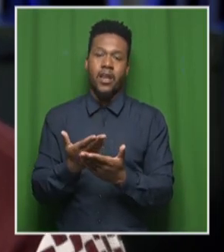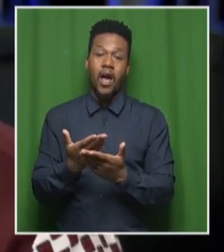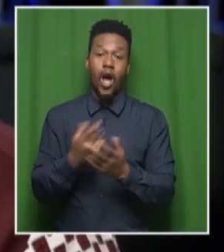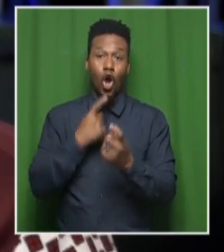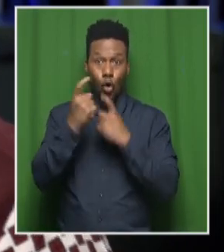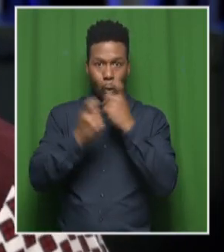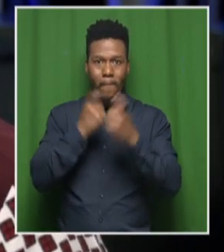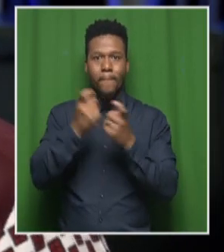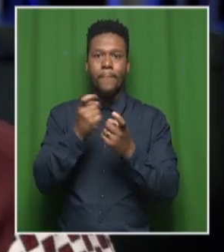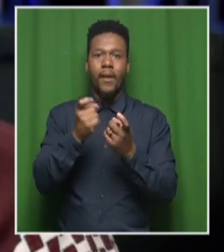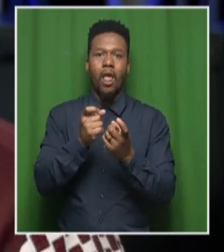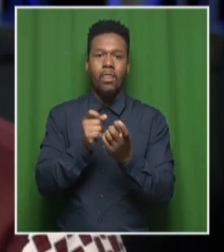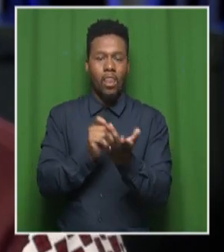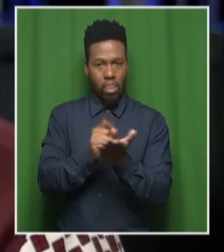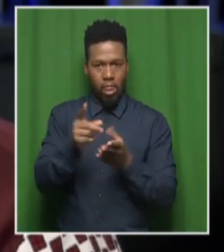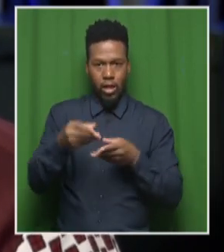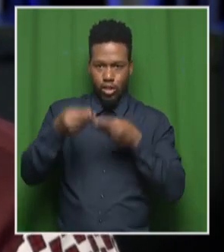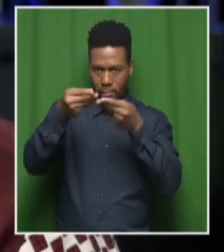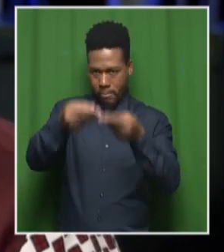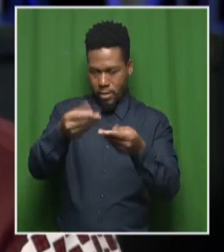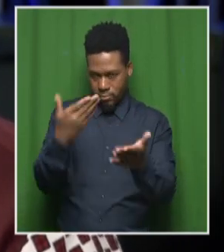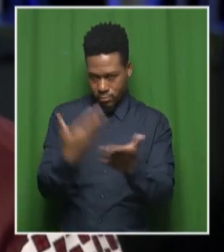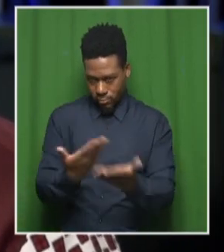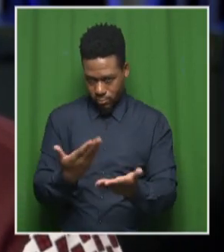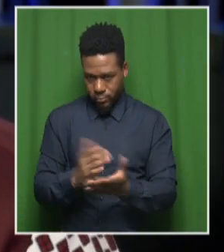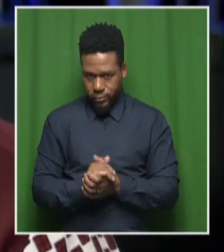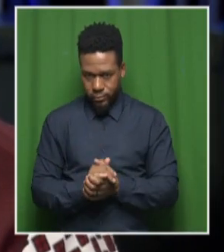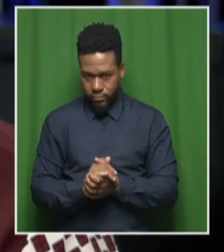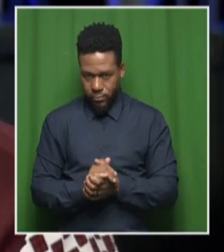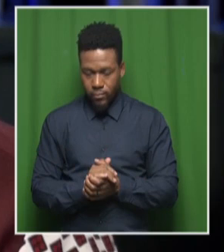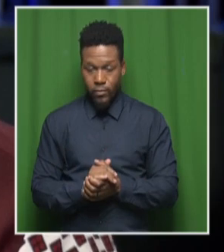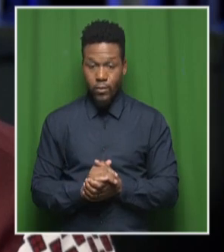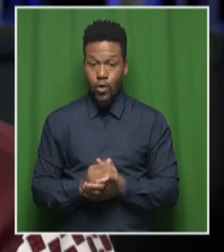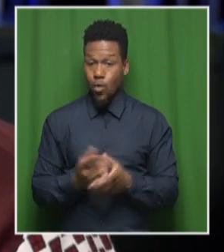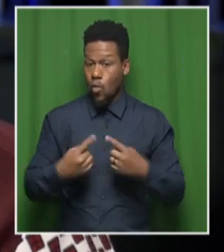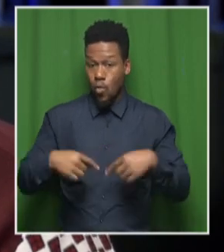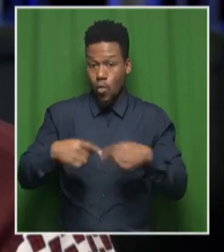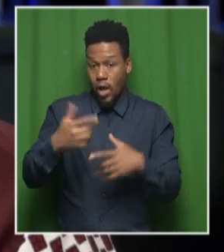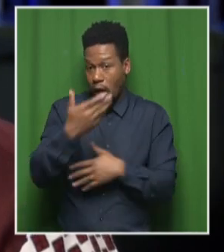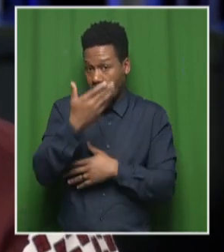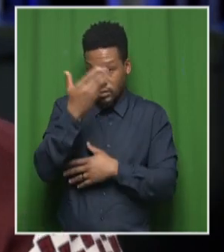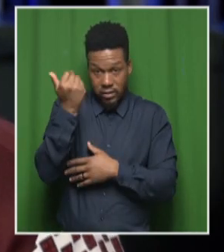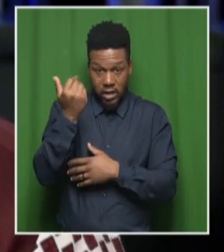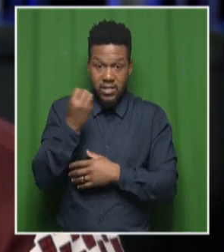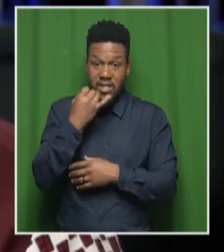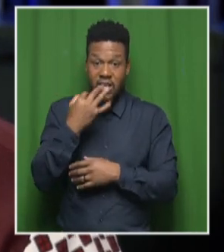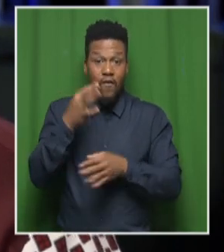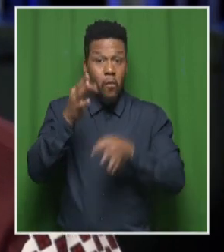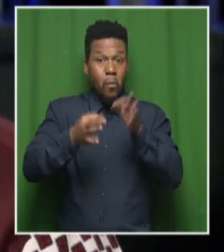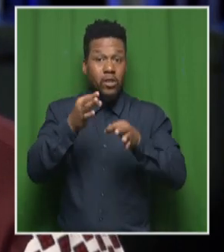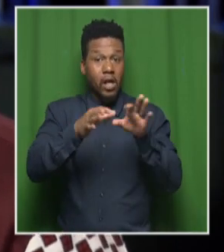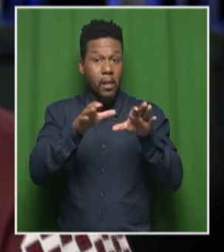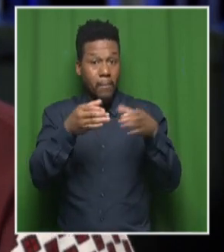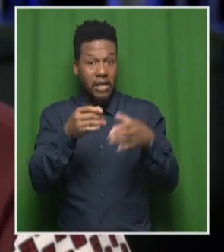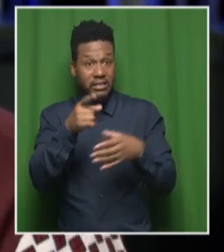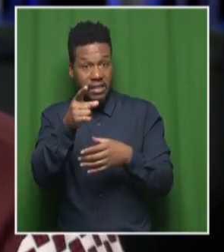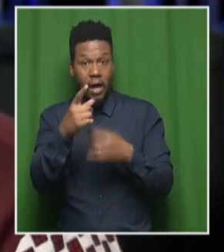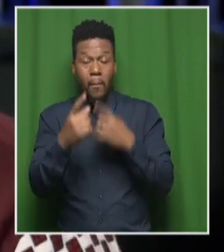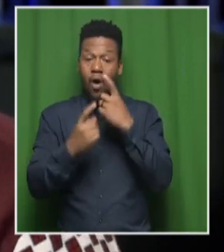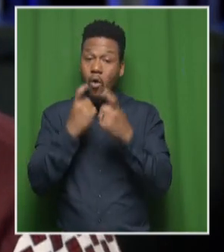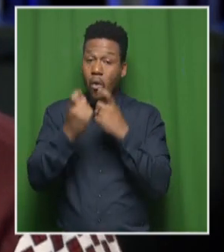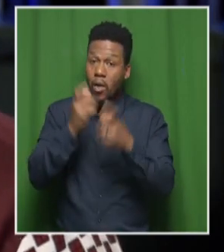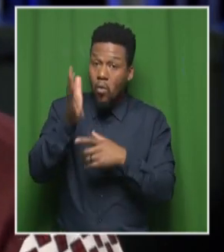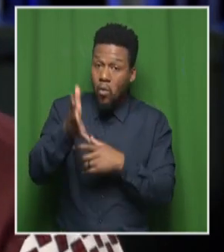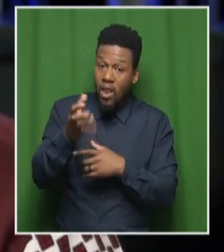commission, not at that level. So that is where we are. We don't know if the parties will lodge, if they are